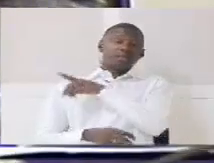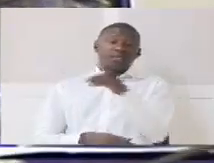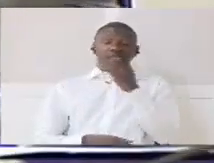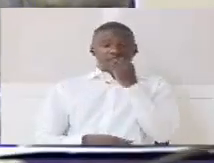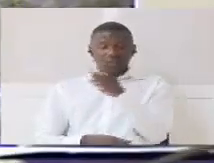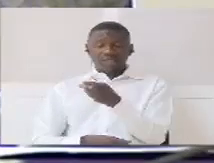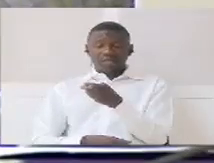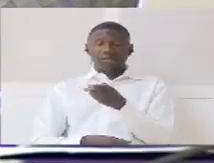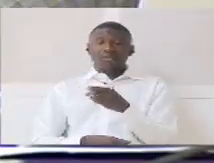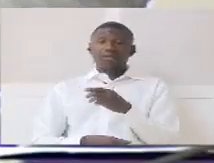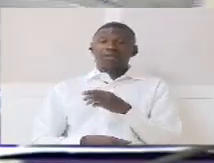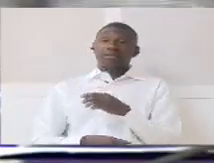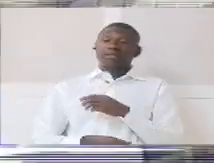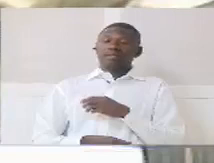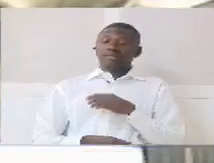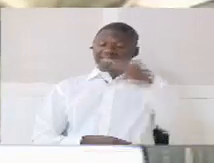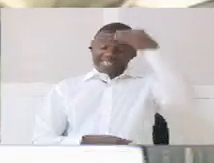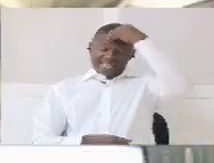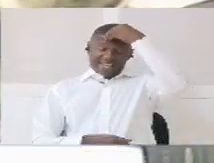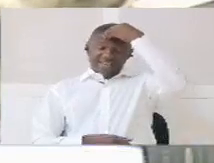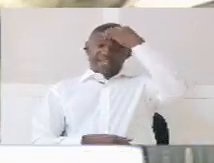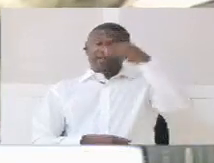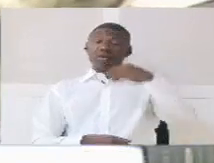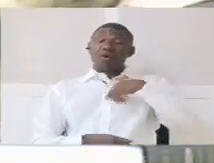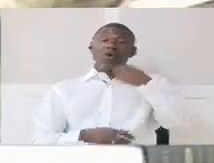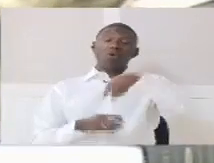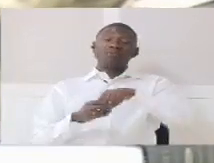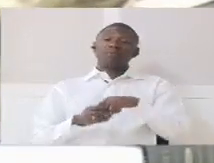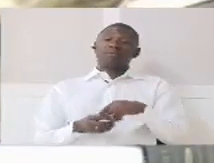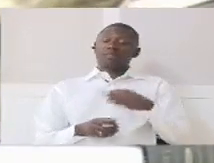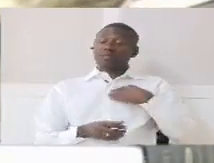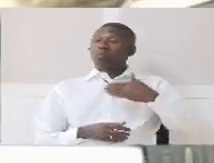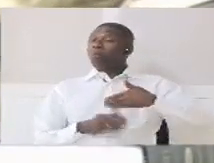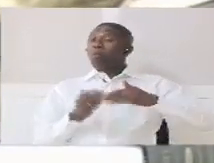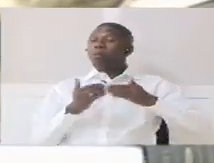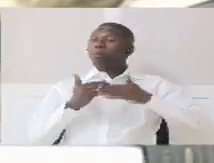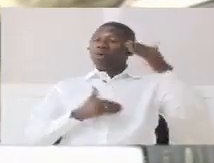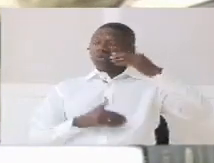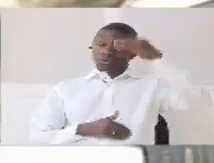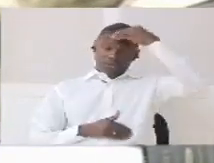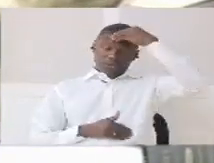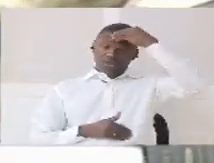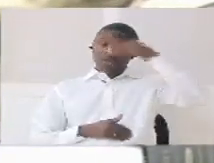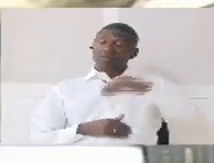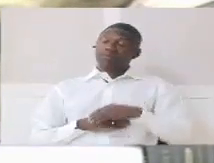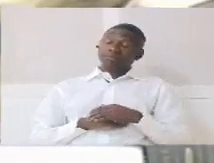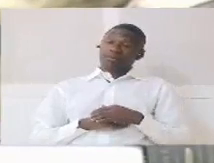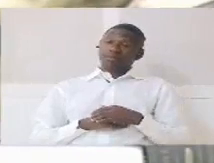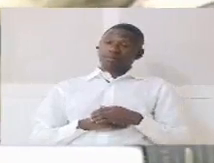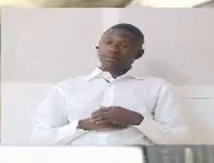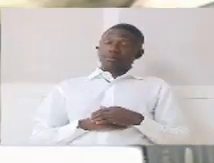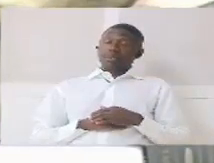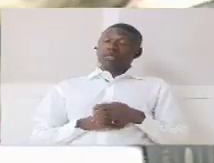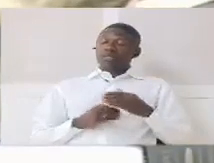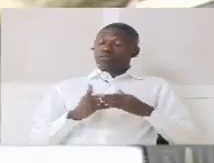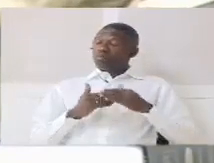According to prisoners, they said. Why I said he's the chief torturer? Yes. Because he's the head of among them. He's the most senior man. Of the torturers? The torturer that they named